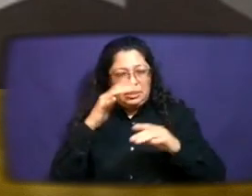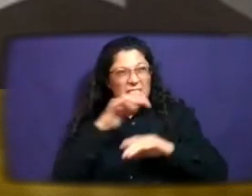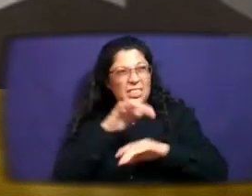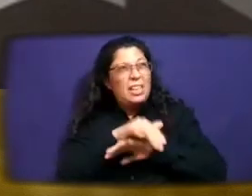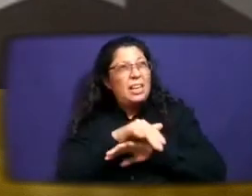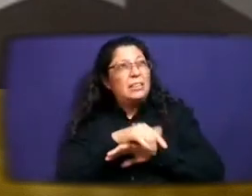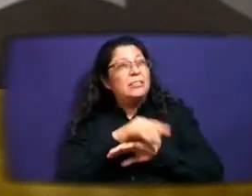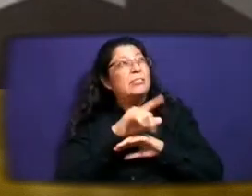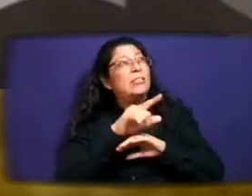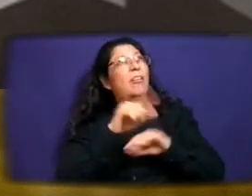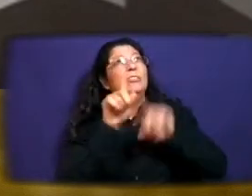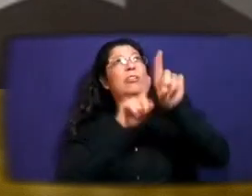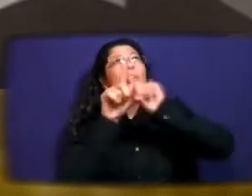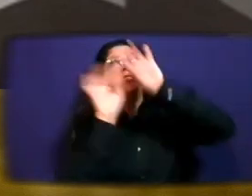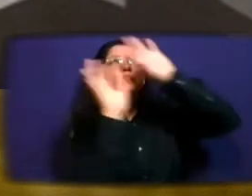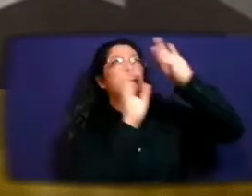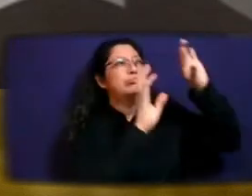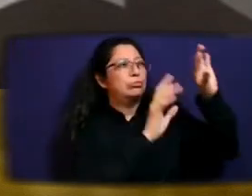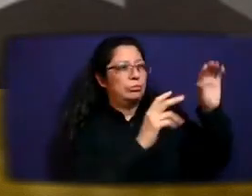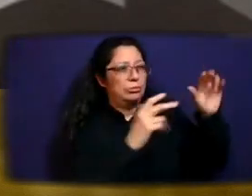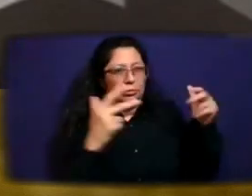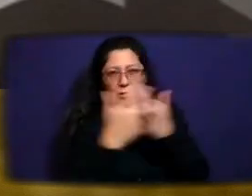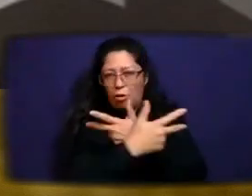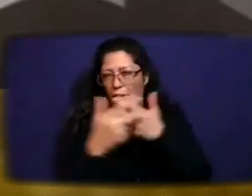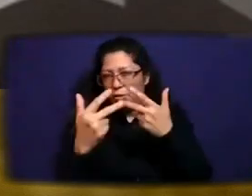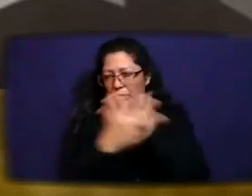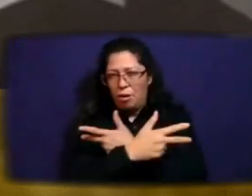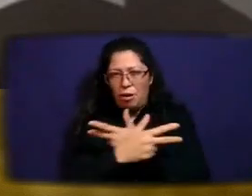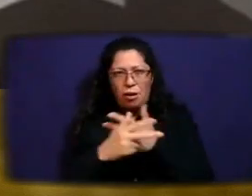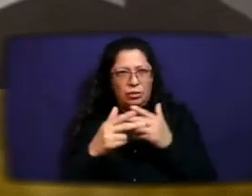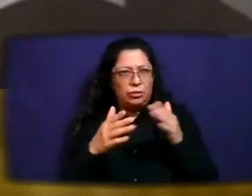stars, cars, streets.